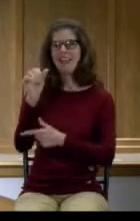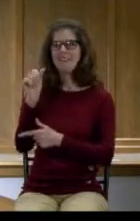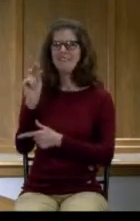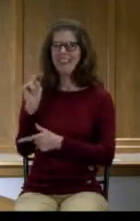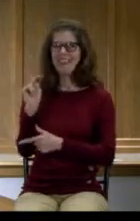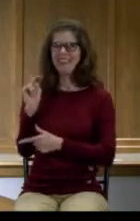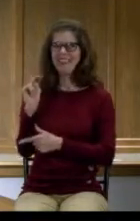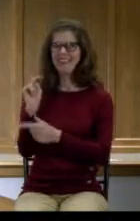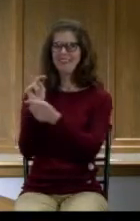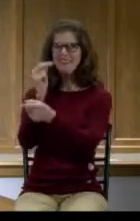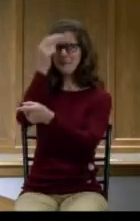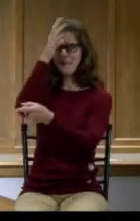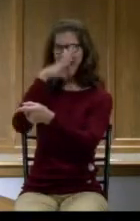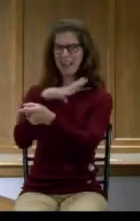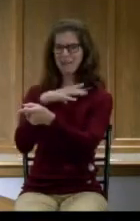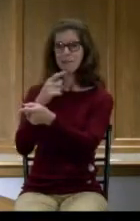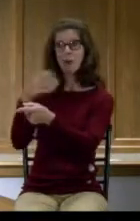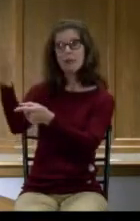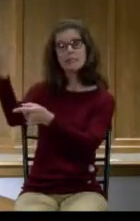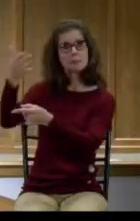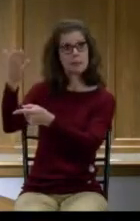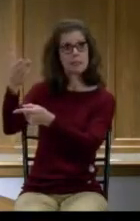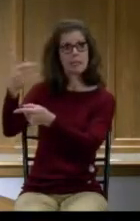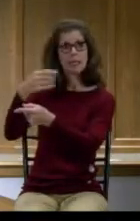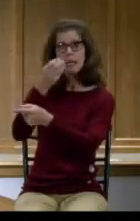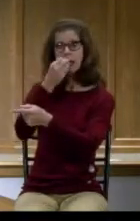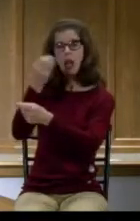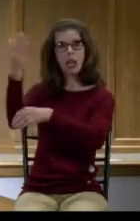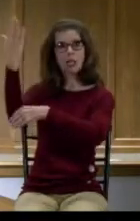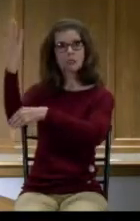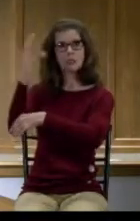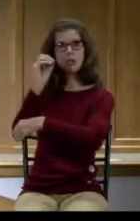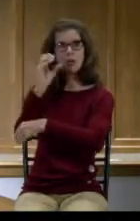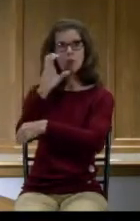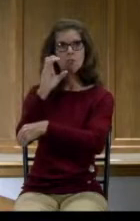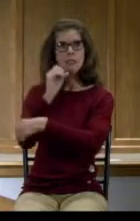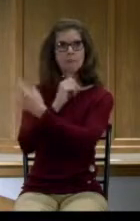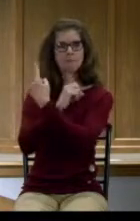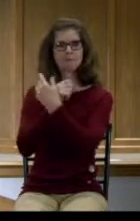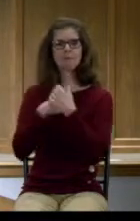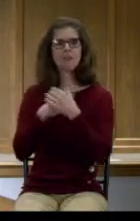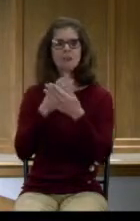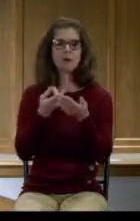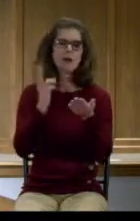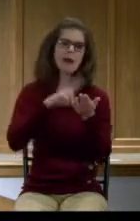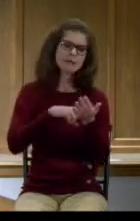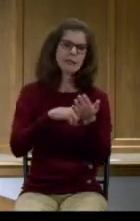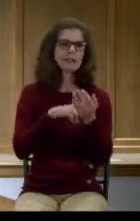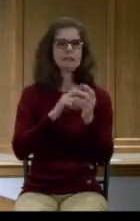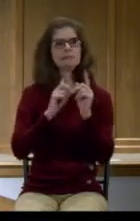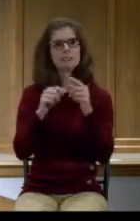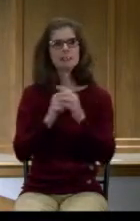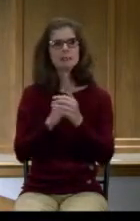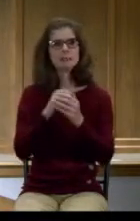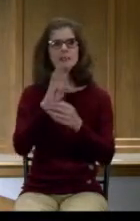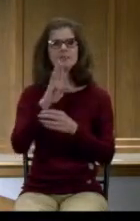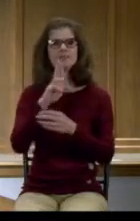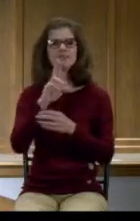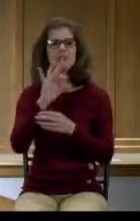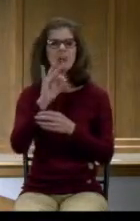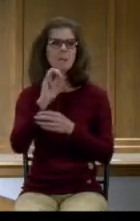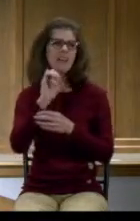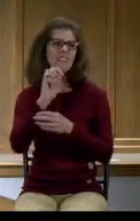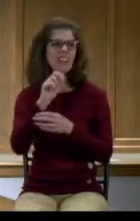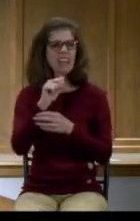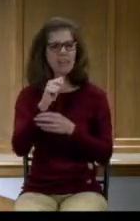he's speaking at this luncheon at Oklahoma Christian, and I sign up to attend the luncheon. It's a buffet style, so I get my food,